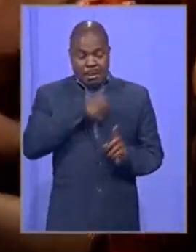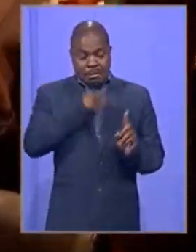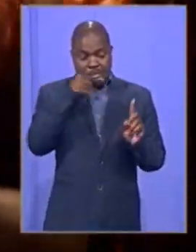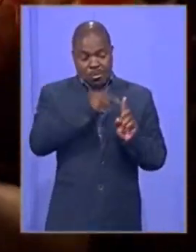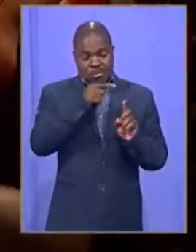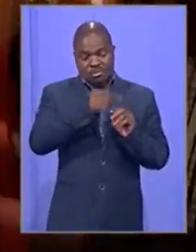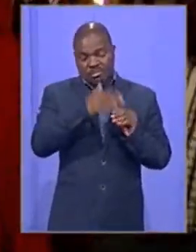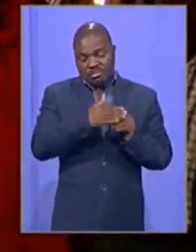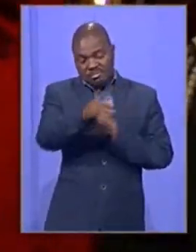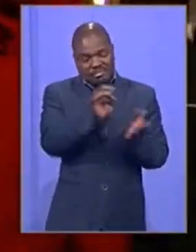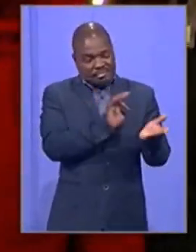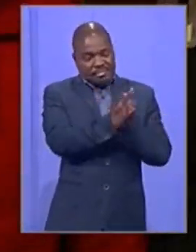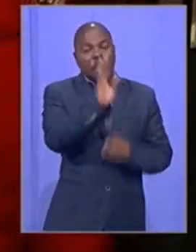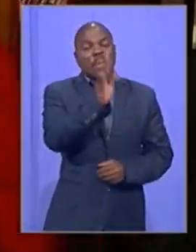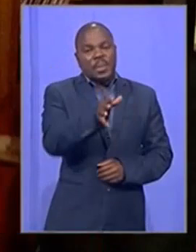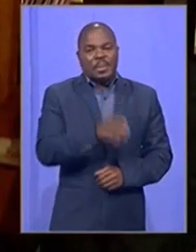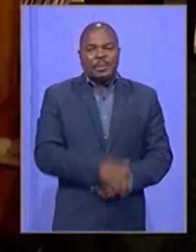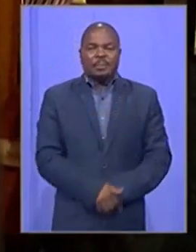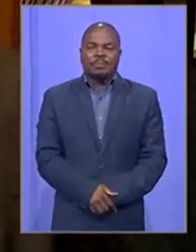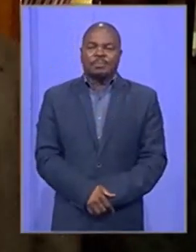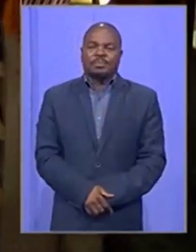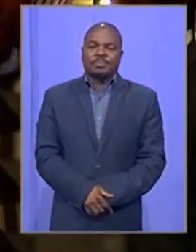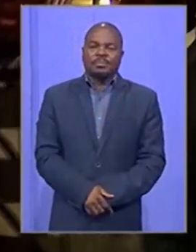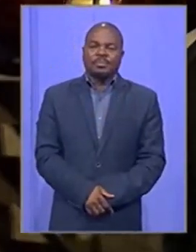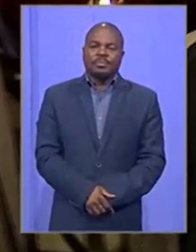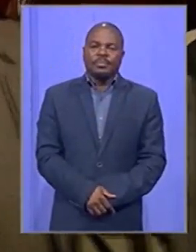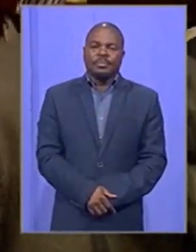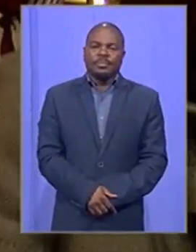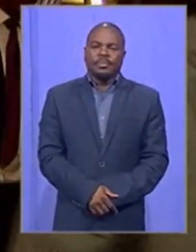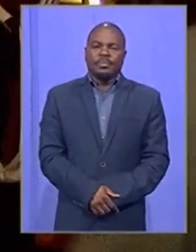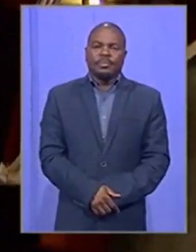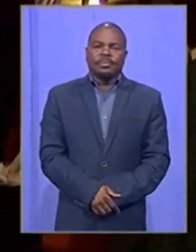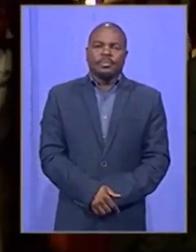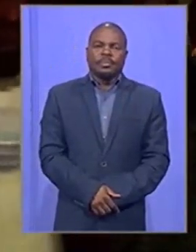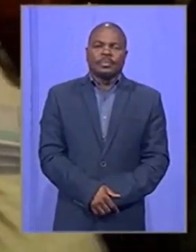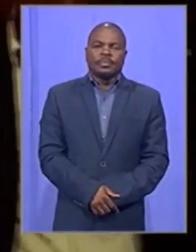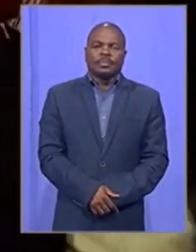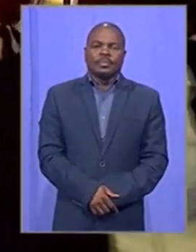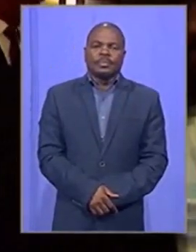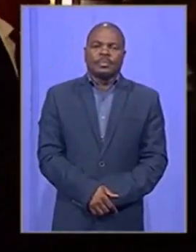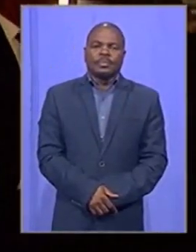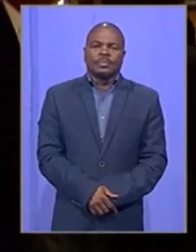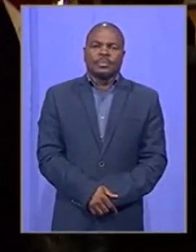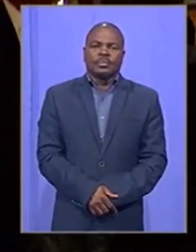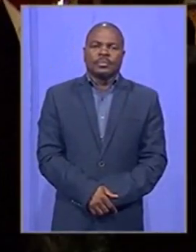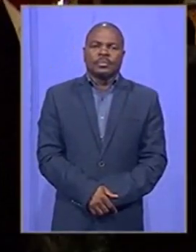maemong a gagwe ke mpho le pedi wa dikgang tsa SABC mo Rustenburg.